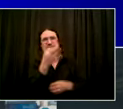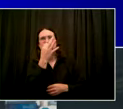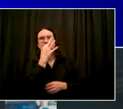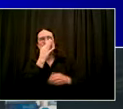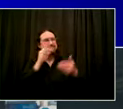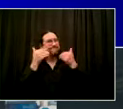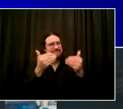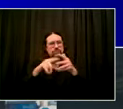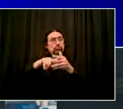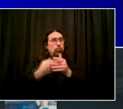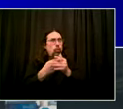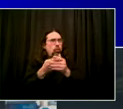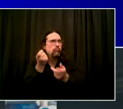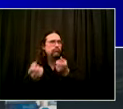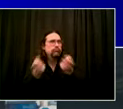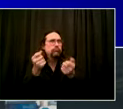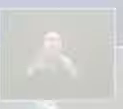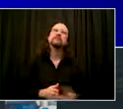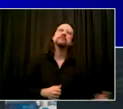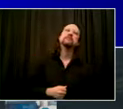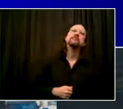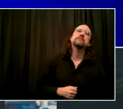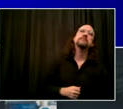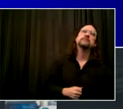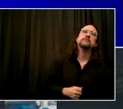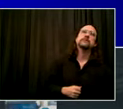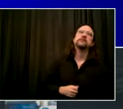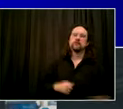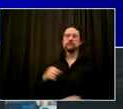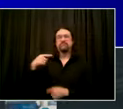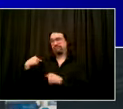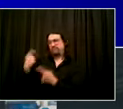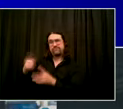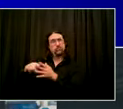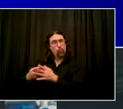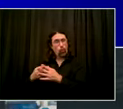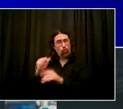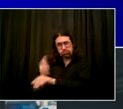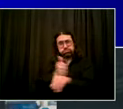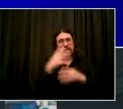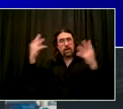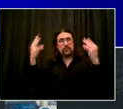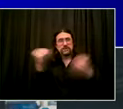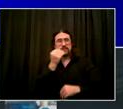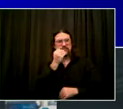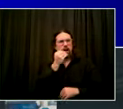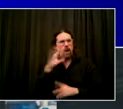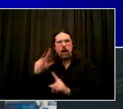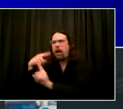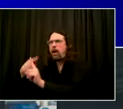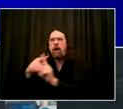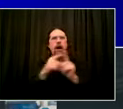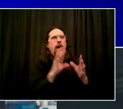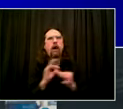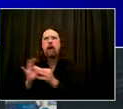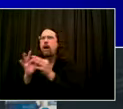figure out what is the exact right way to do this. Outdoors is where we need to be to the maximum extent possible this summer as we